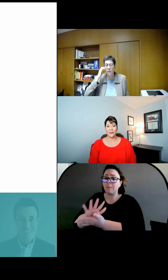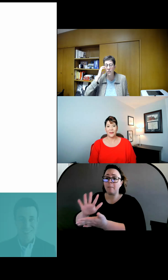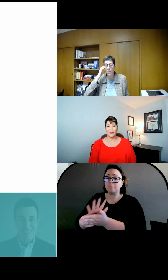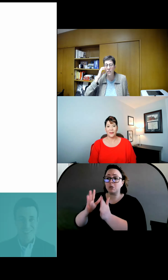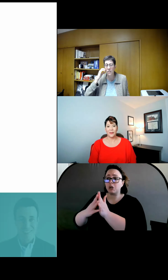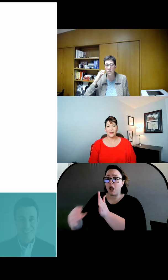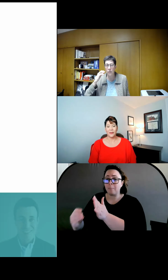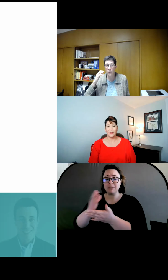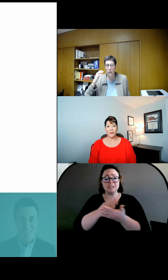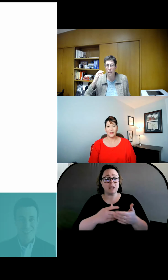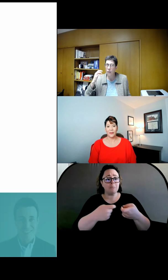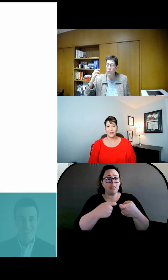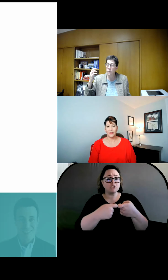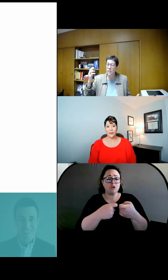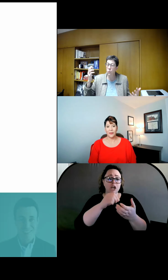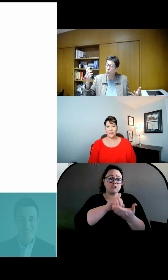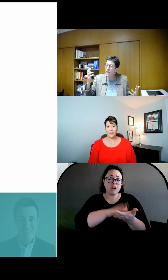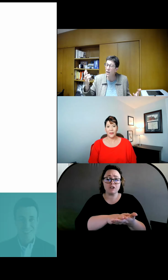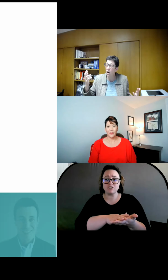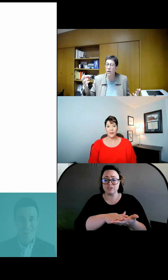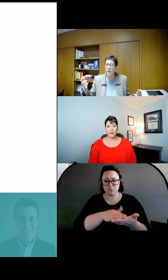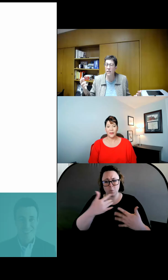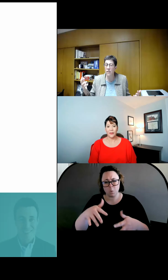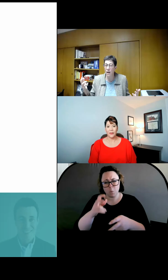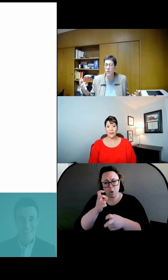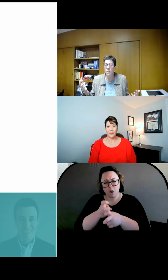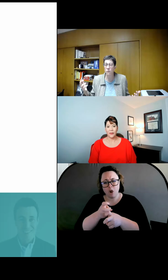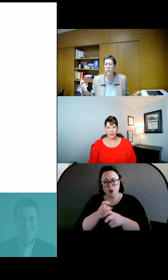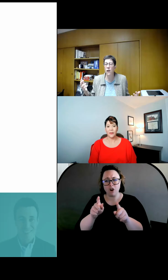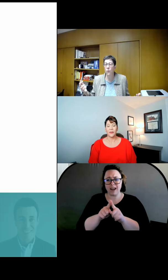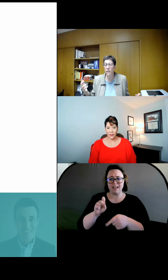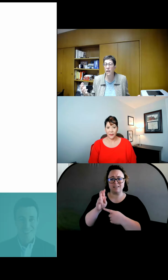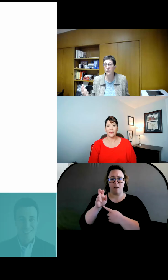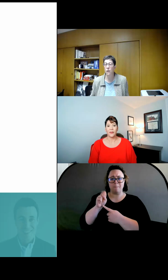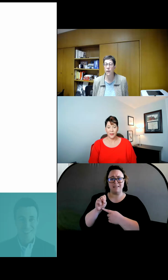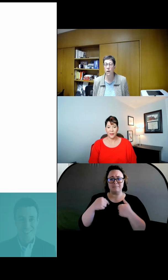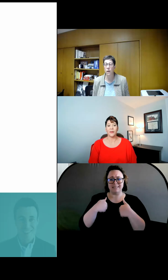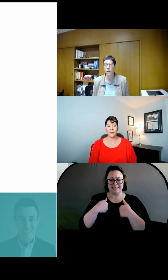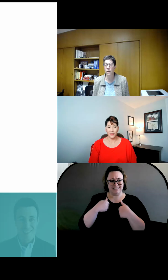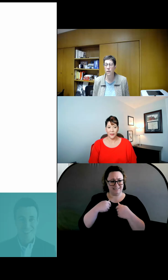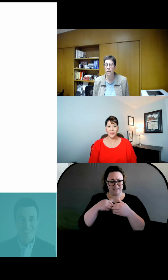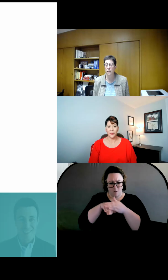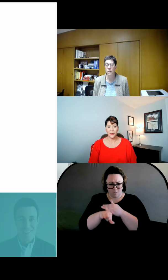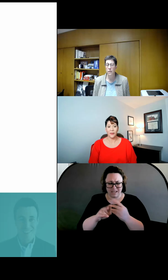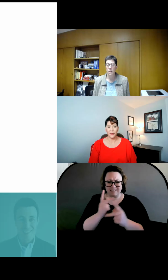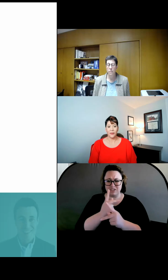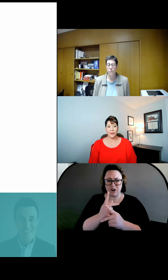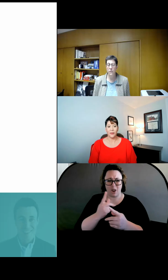in the electronic system, which makes it really hard, I think, as an ombudsman to figure out what the heck is going on,